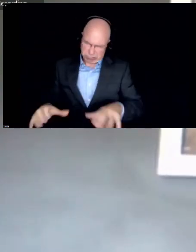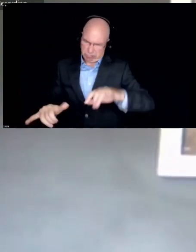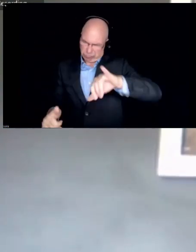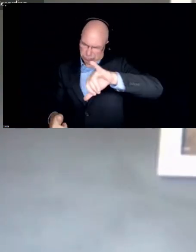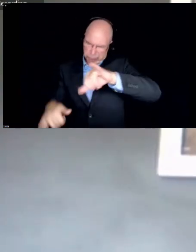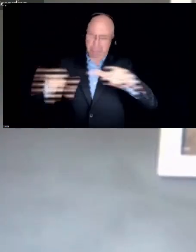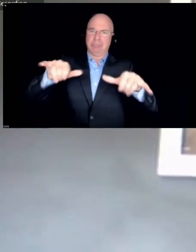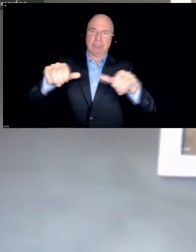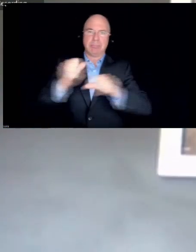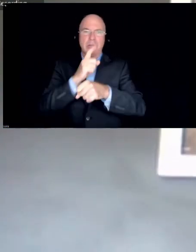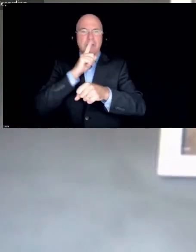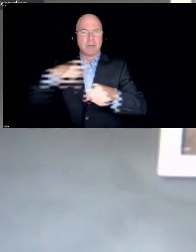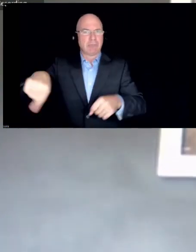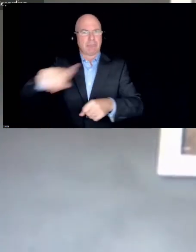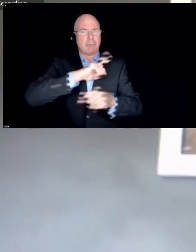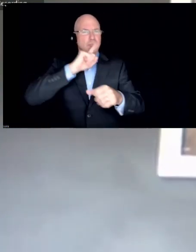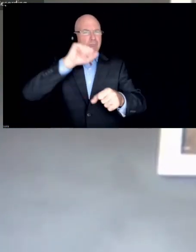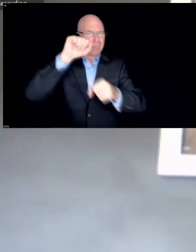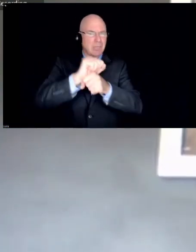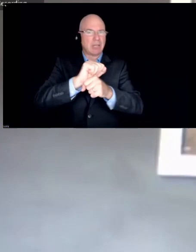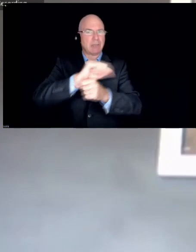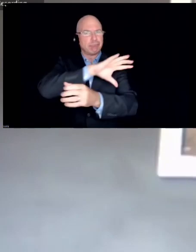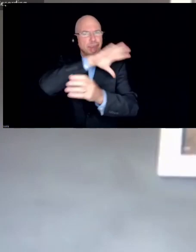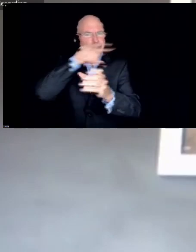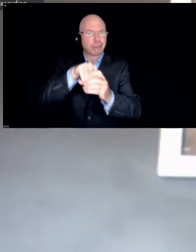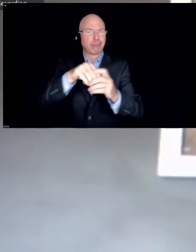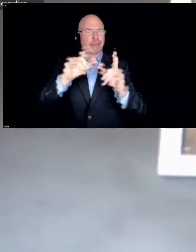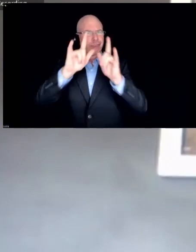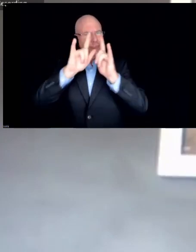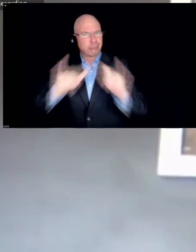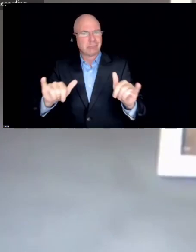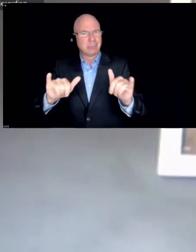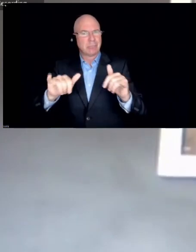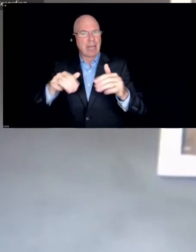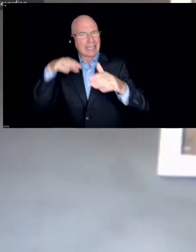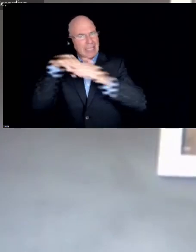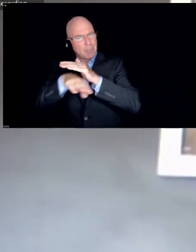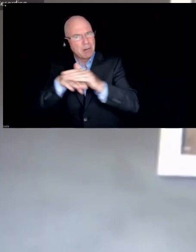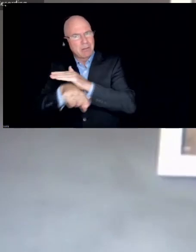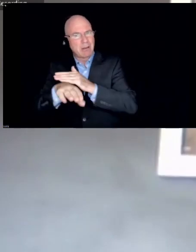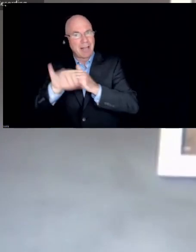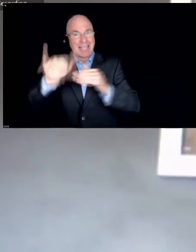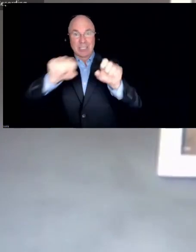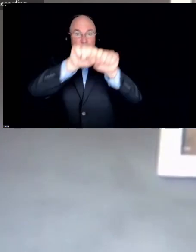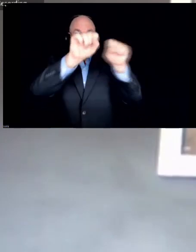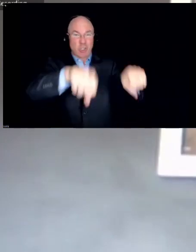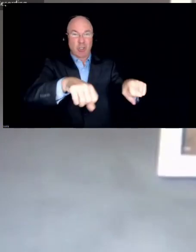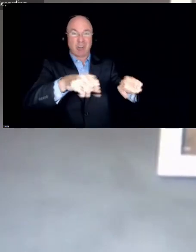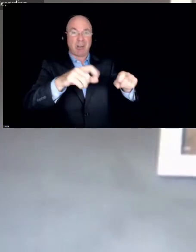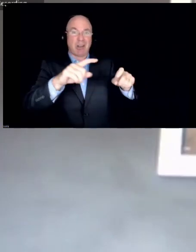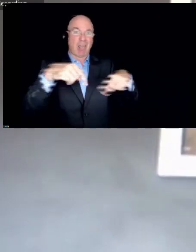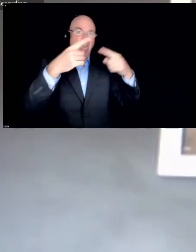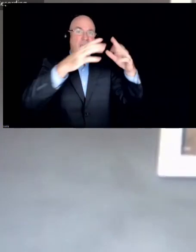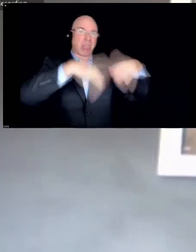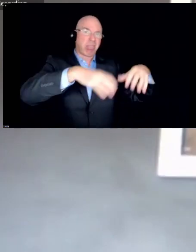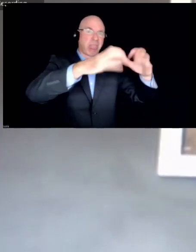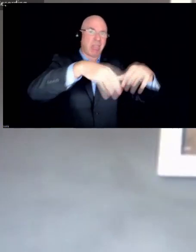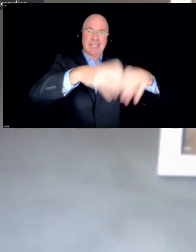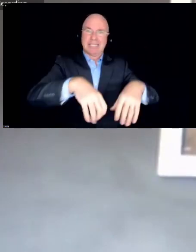be inclusive and accessible, and reviewing these structures that continue to let down the whole